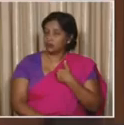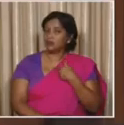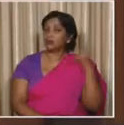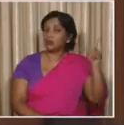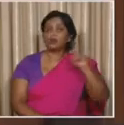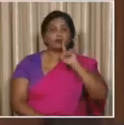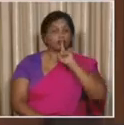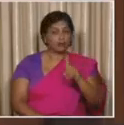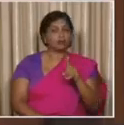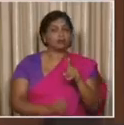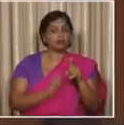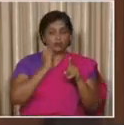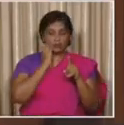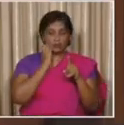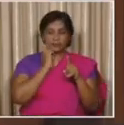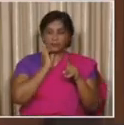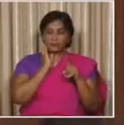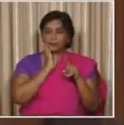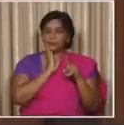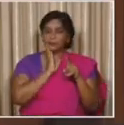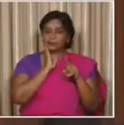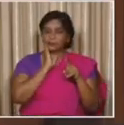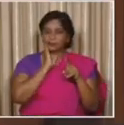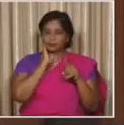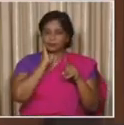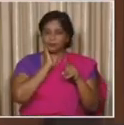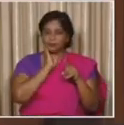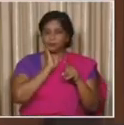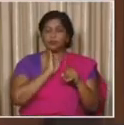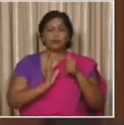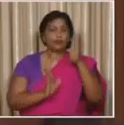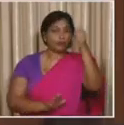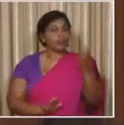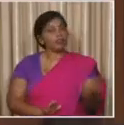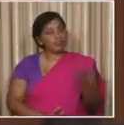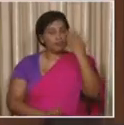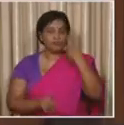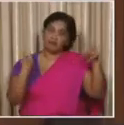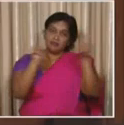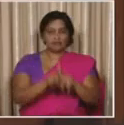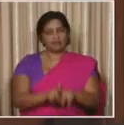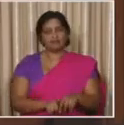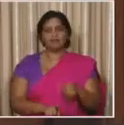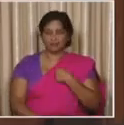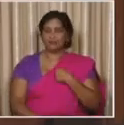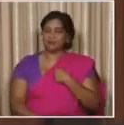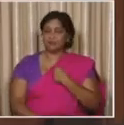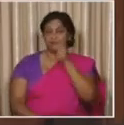and try and walk out and come and see me near the lift. So he has threatened me, and